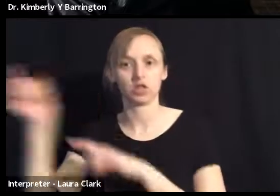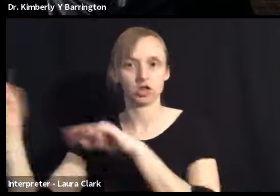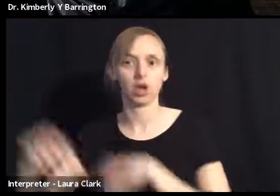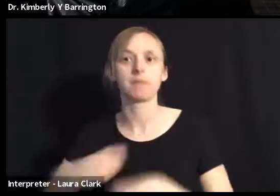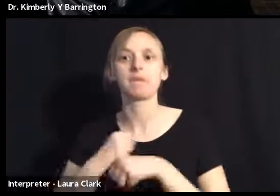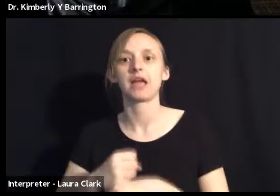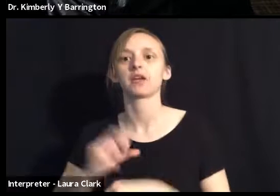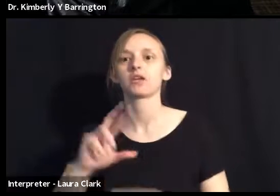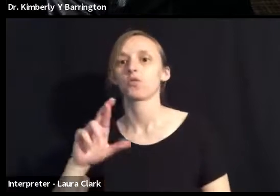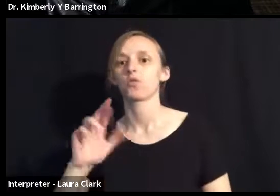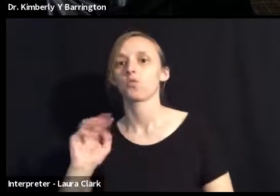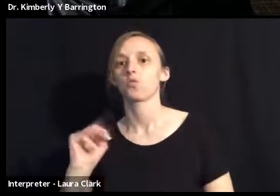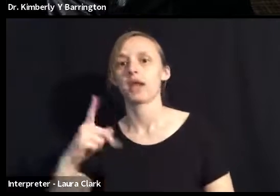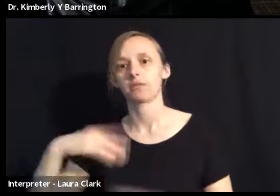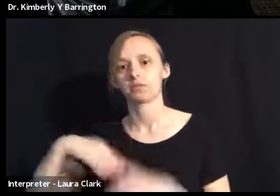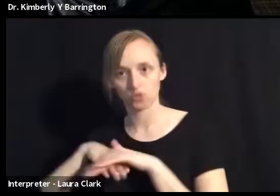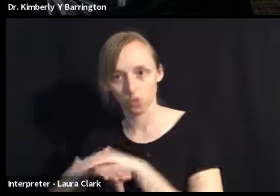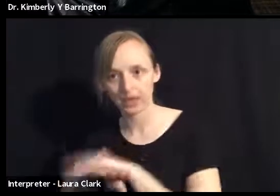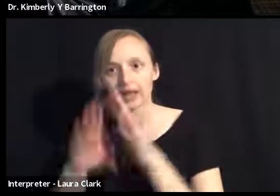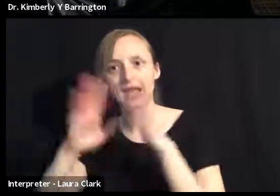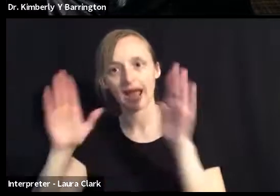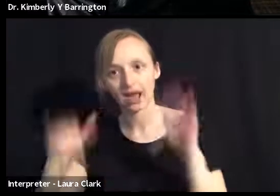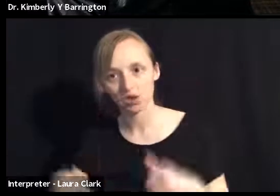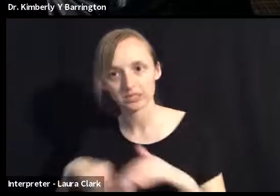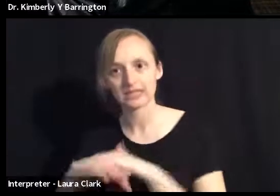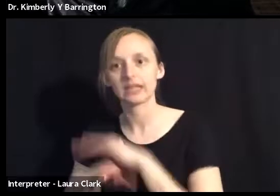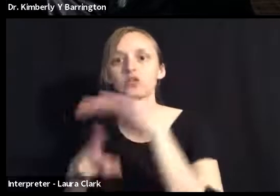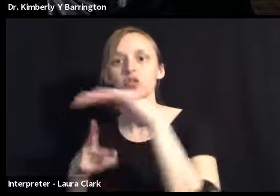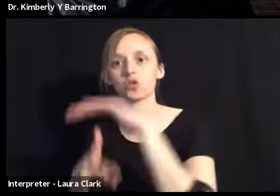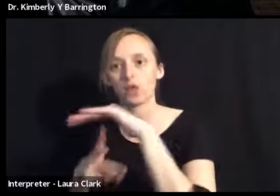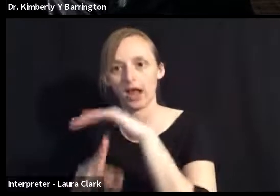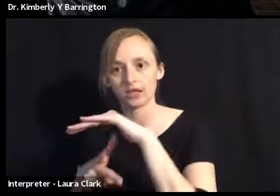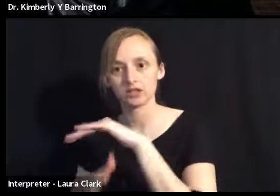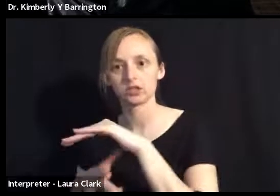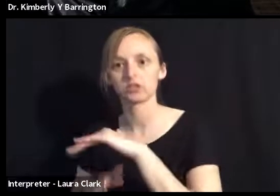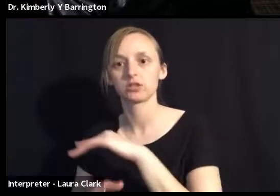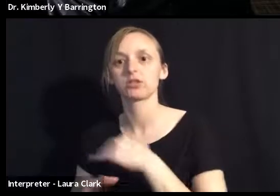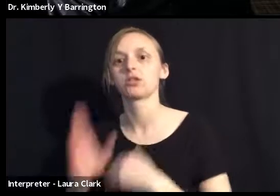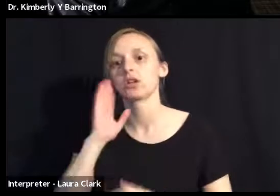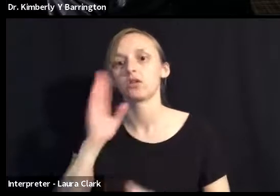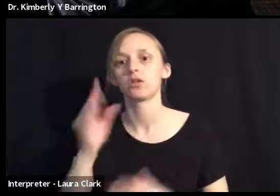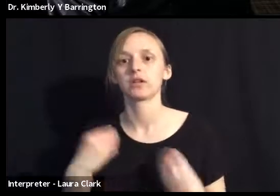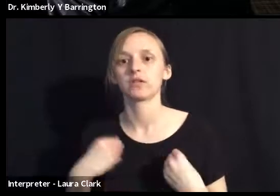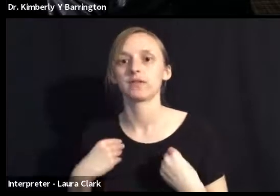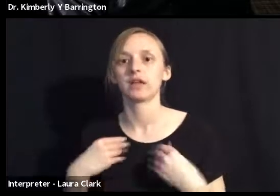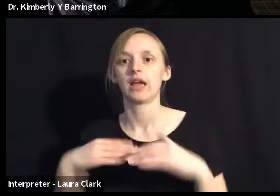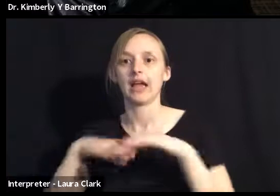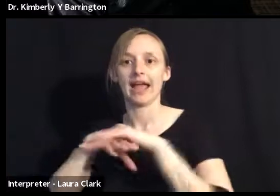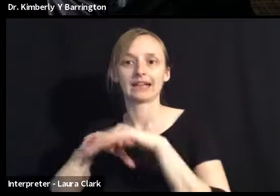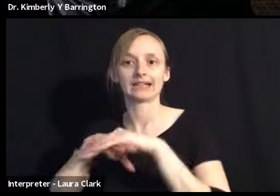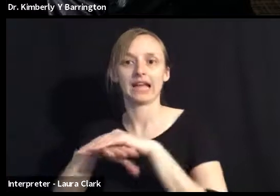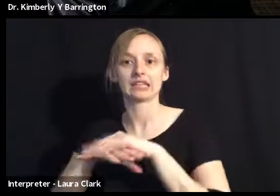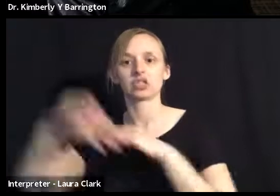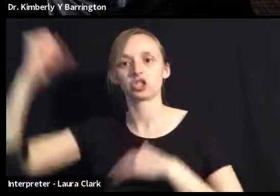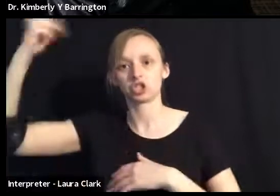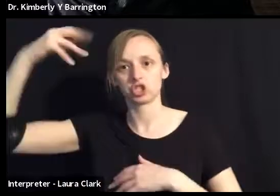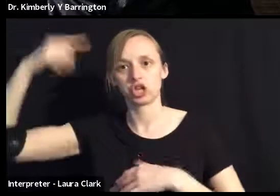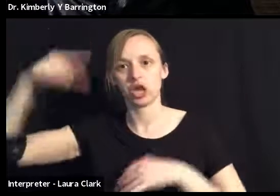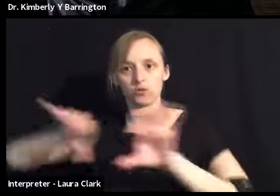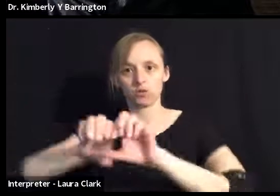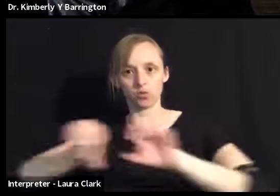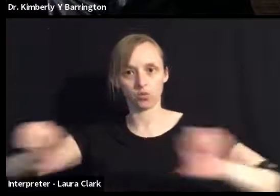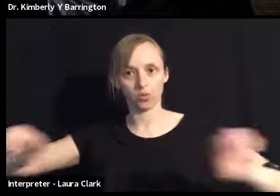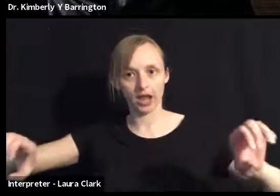the house, inside the garage. They're giving me access in my shower rail